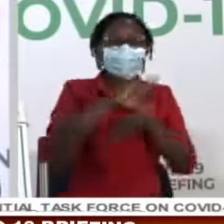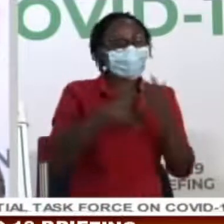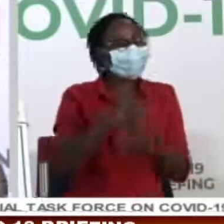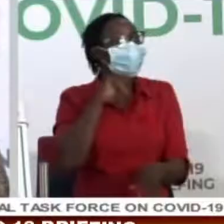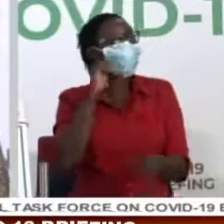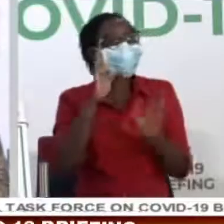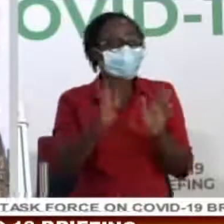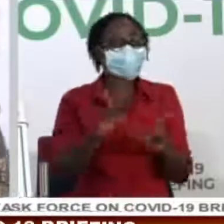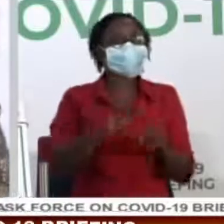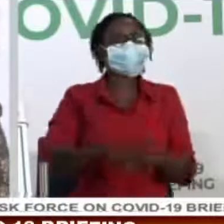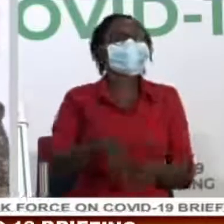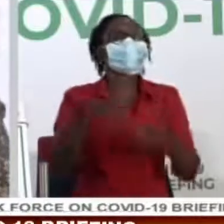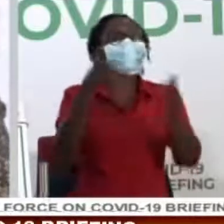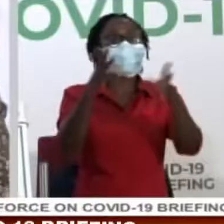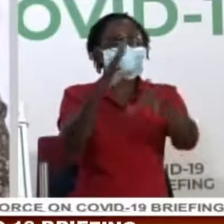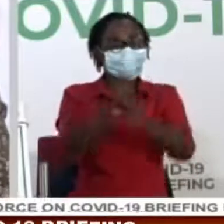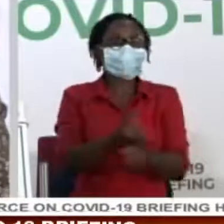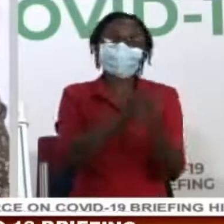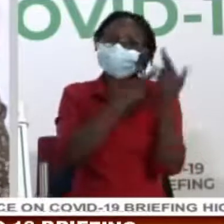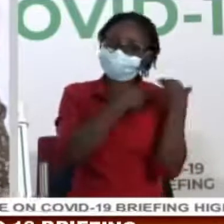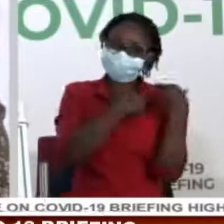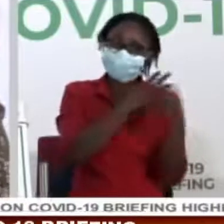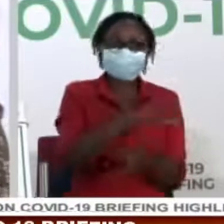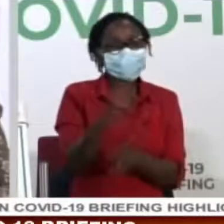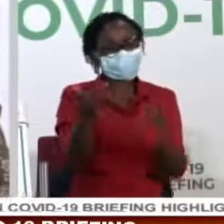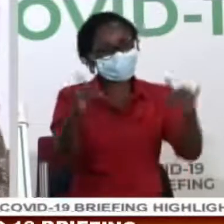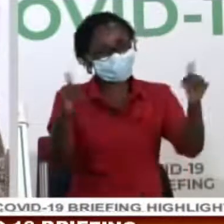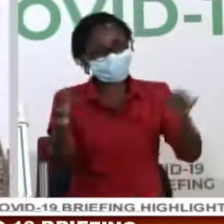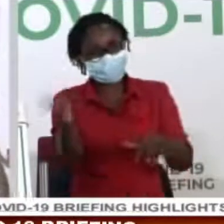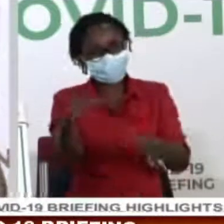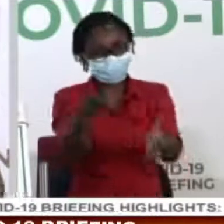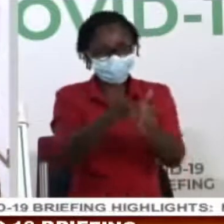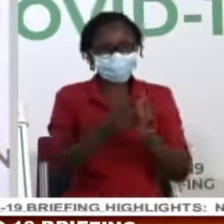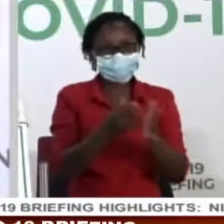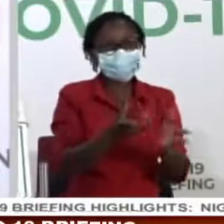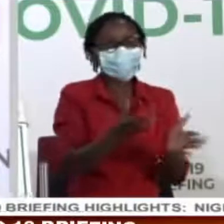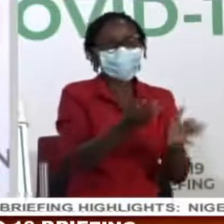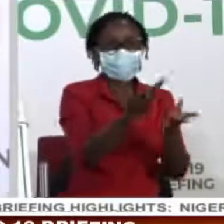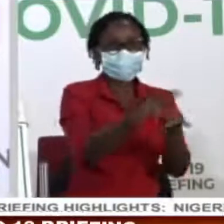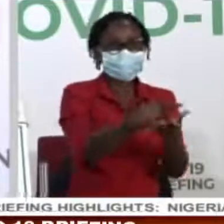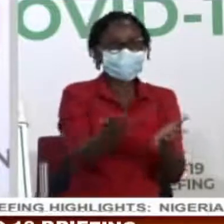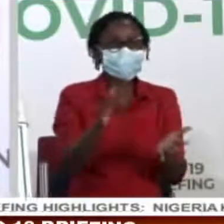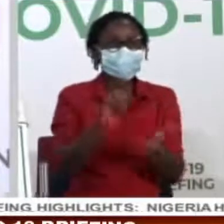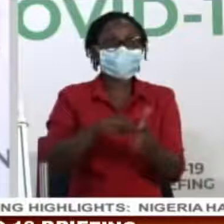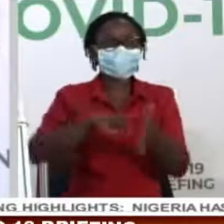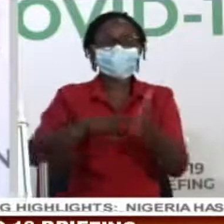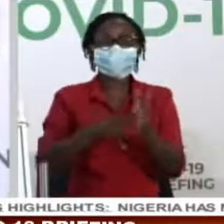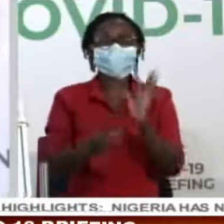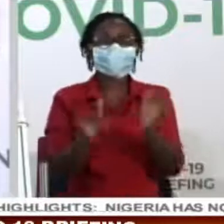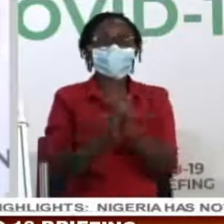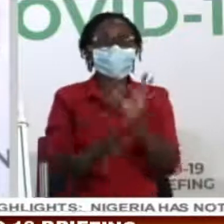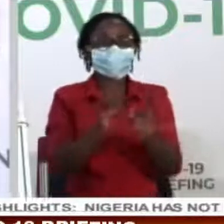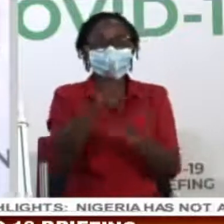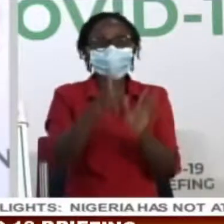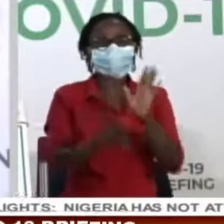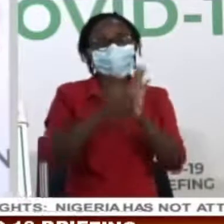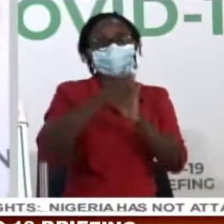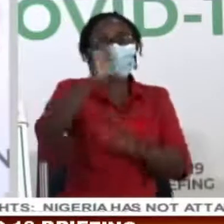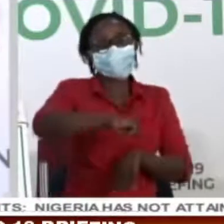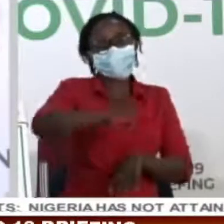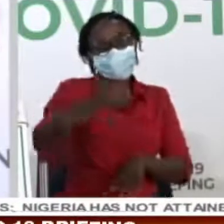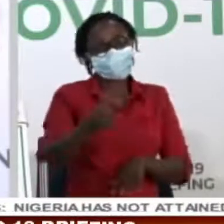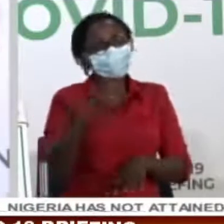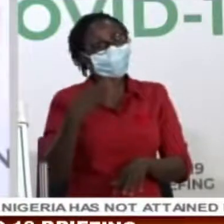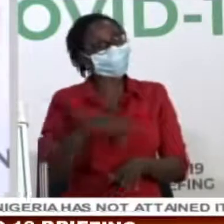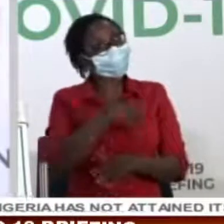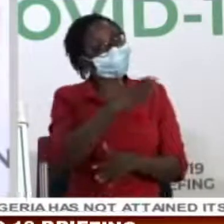Nigerians to take responsibility and play their part. And that means if you develop any of these